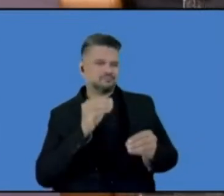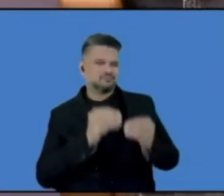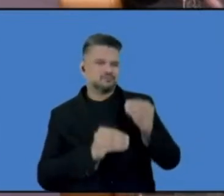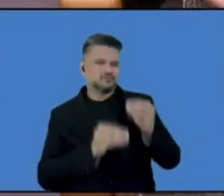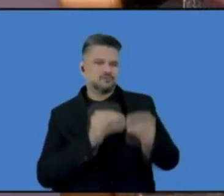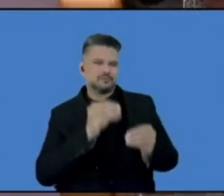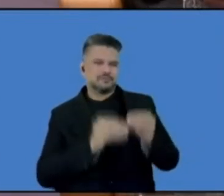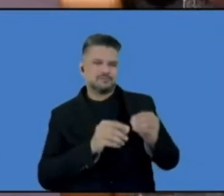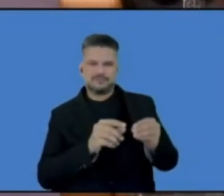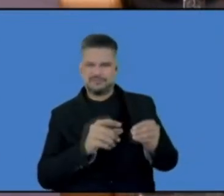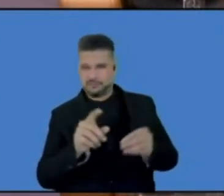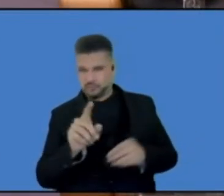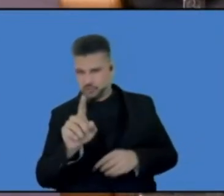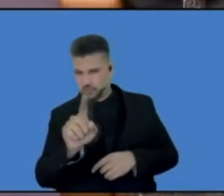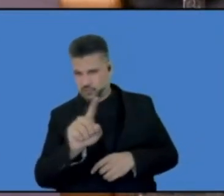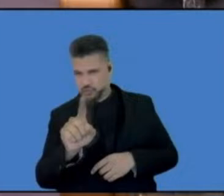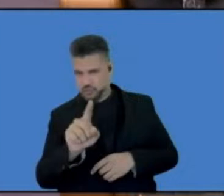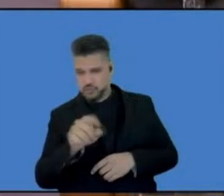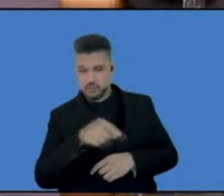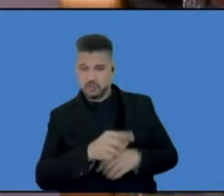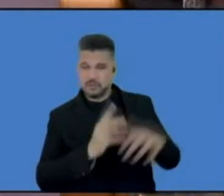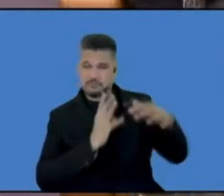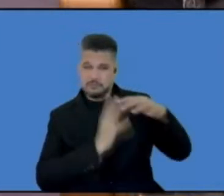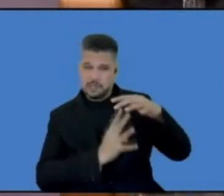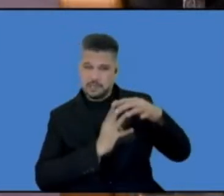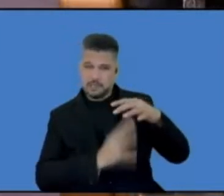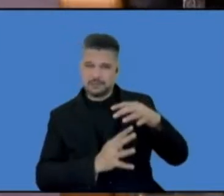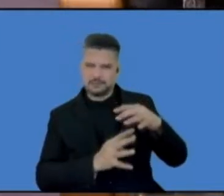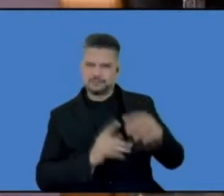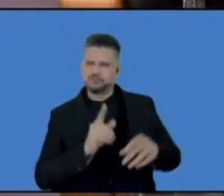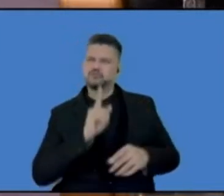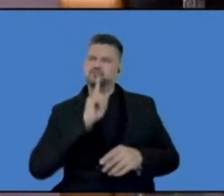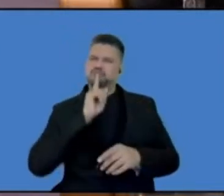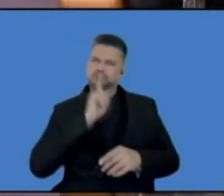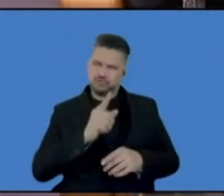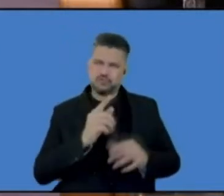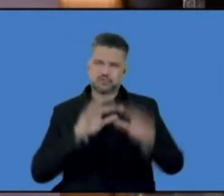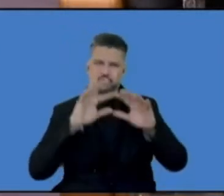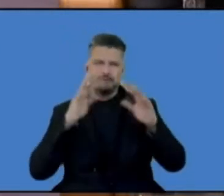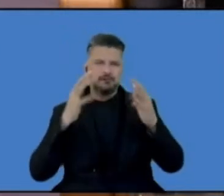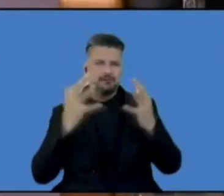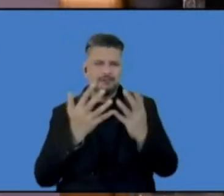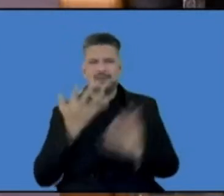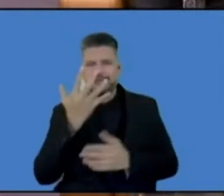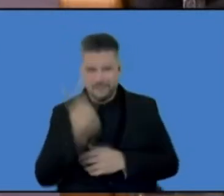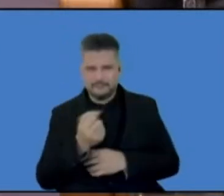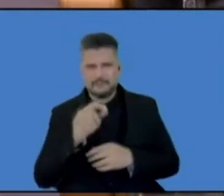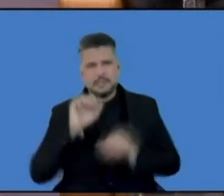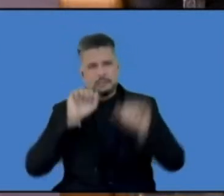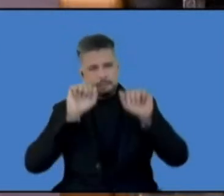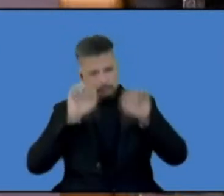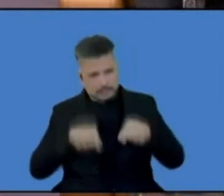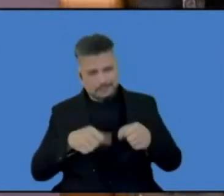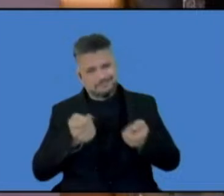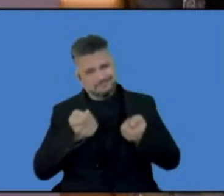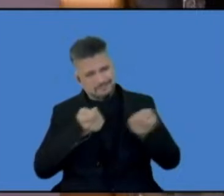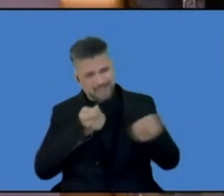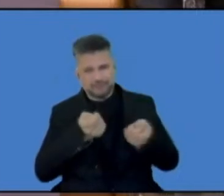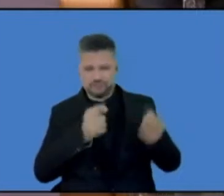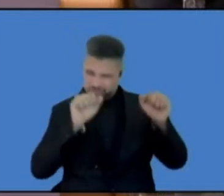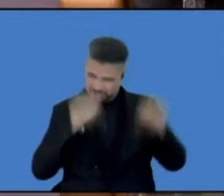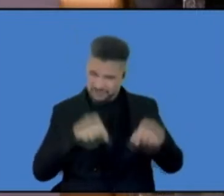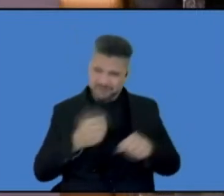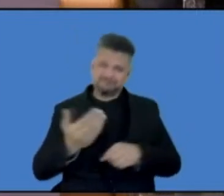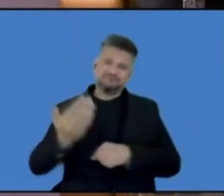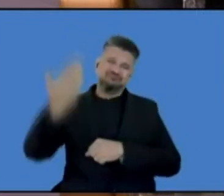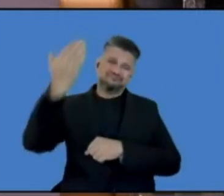we manage. And I'm just in responding to your question, I'm just thinking how much we evolve in